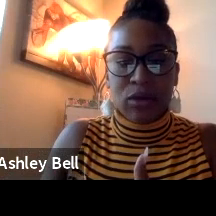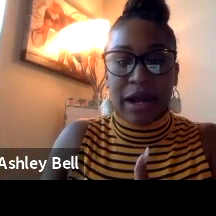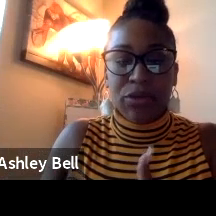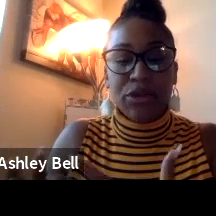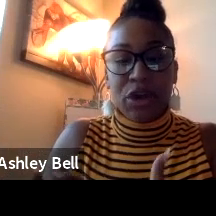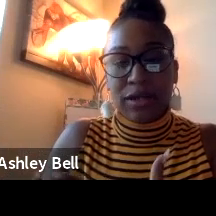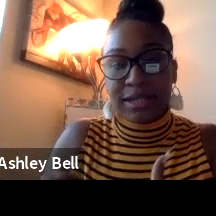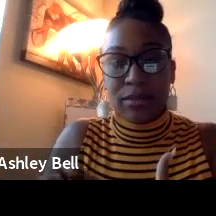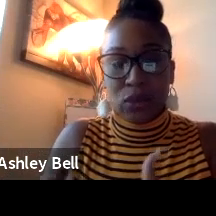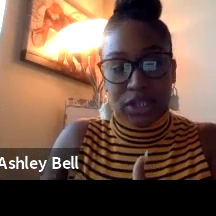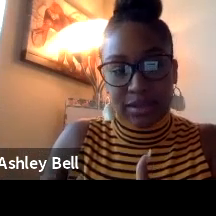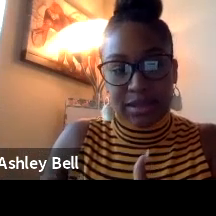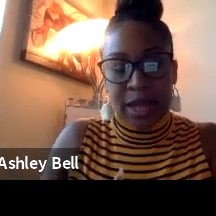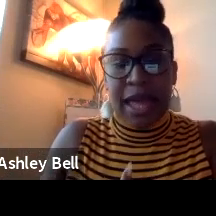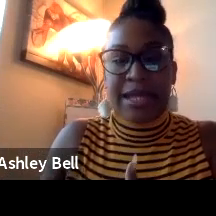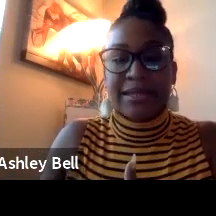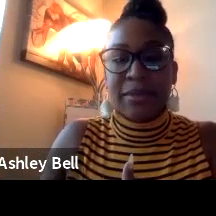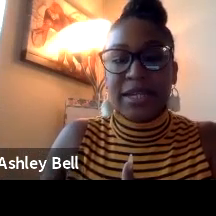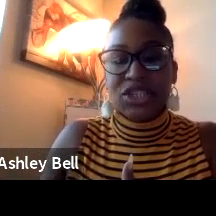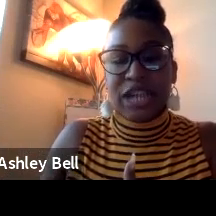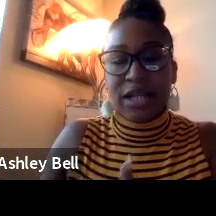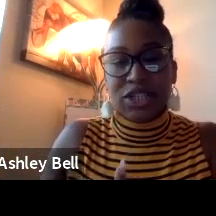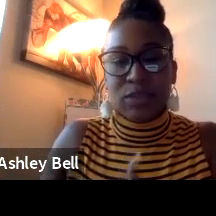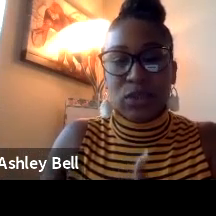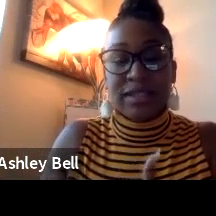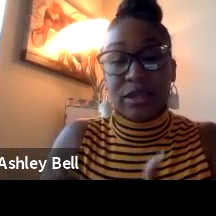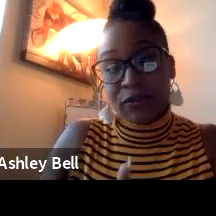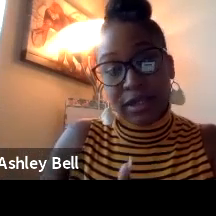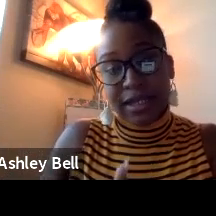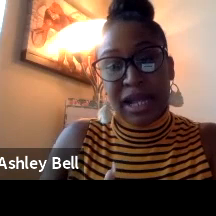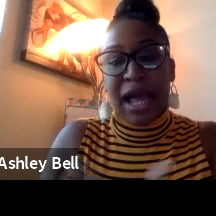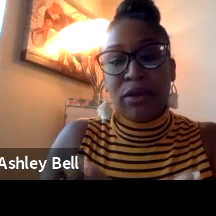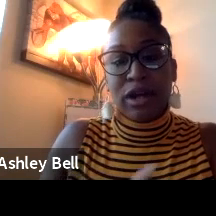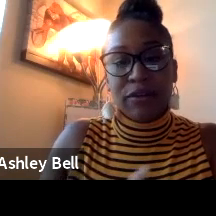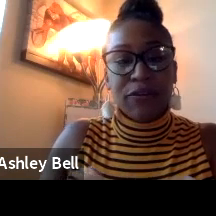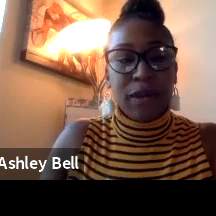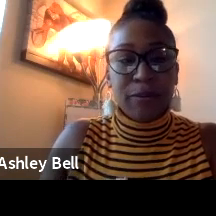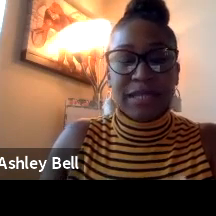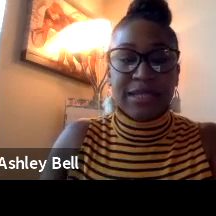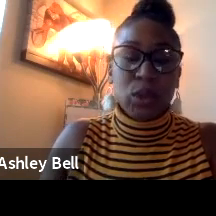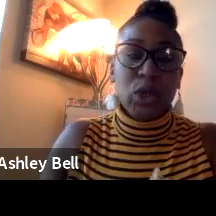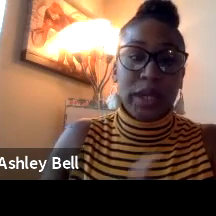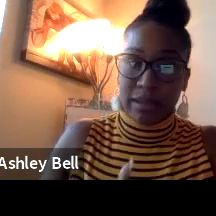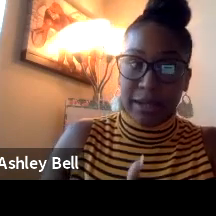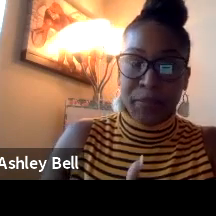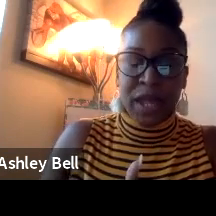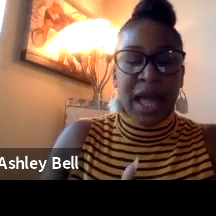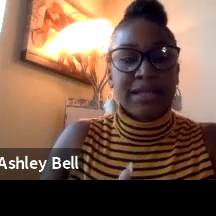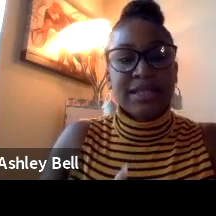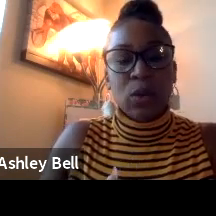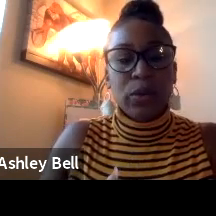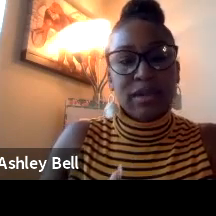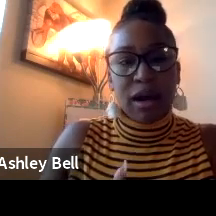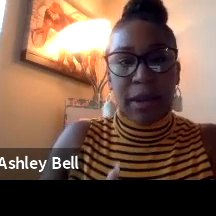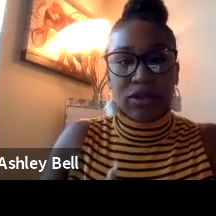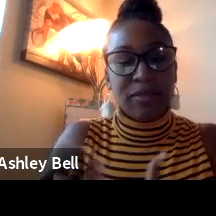self-awareness around their thoughts and emotions, and to manage challenges more skillfully and recover from upsets more quickly. And